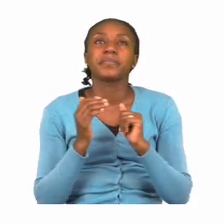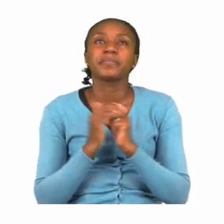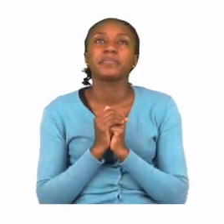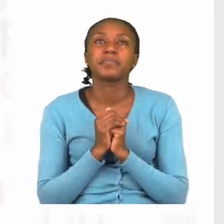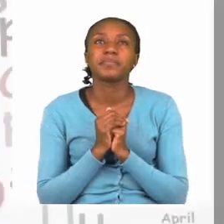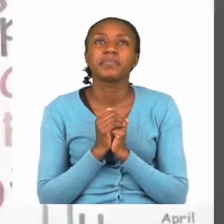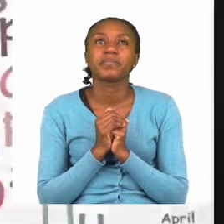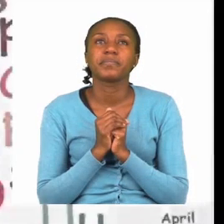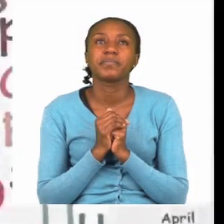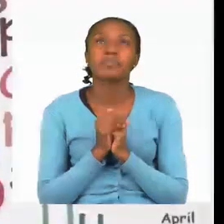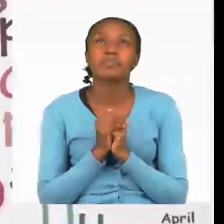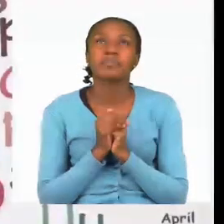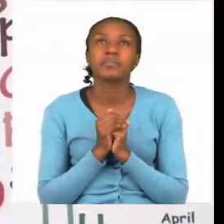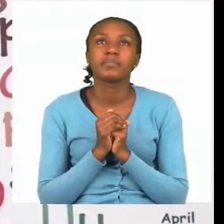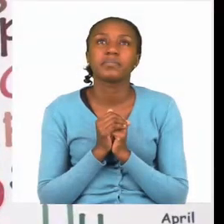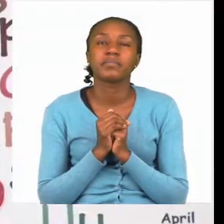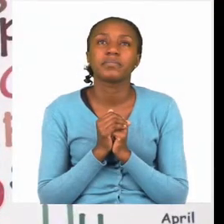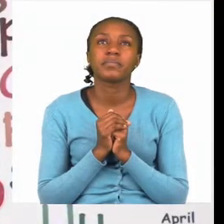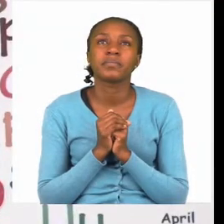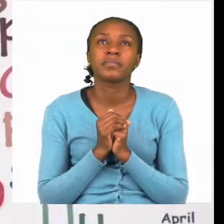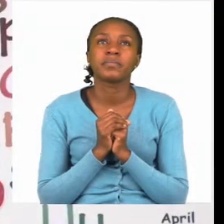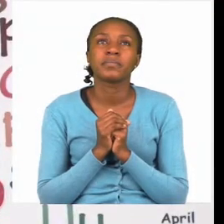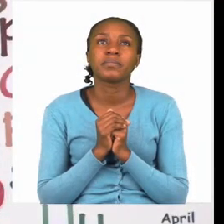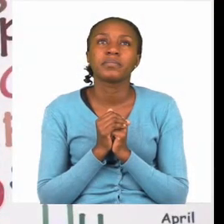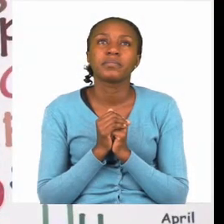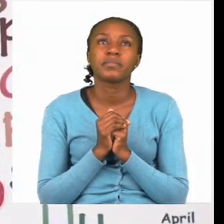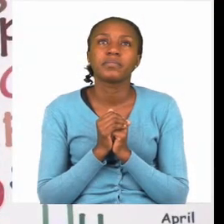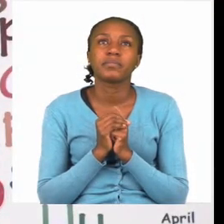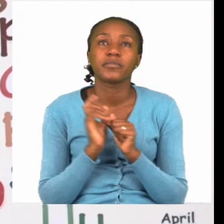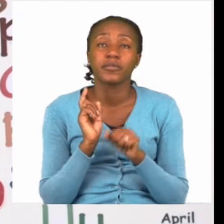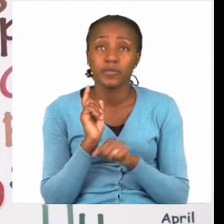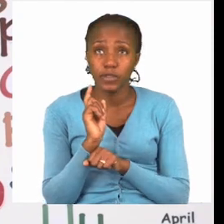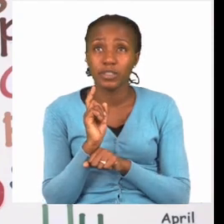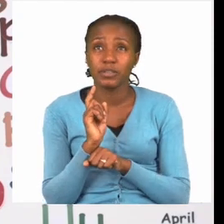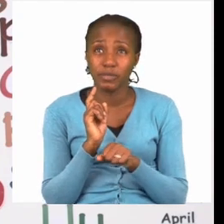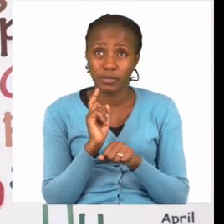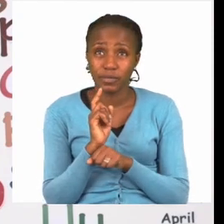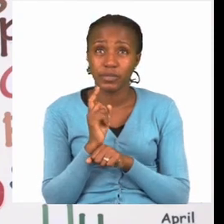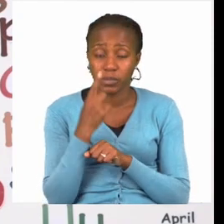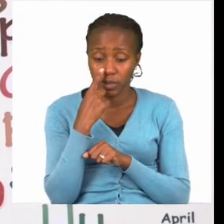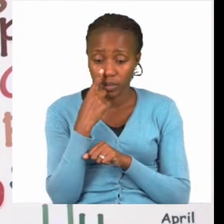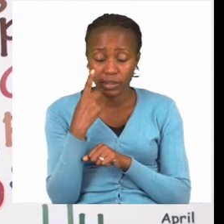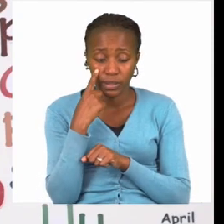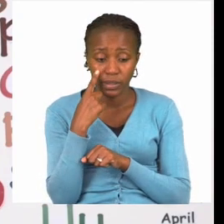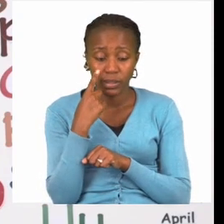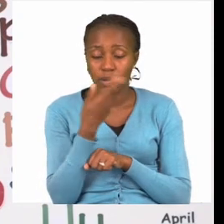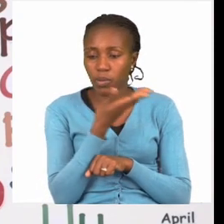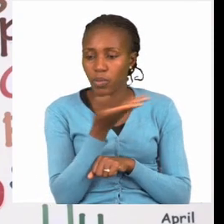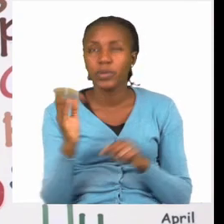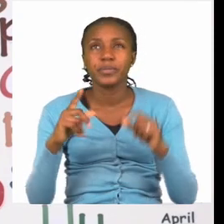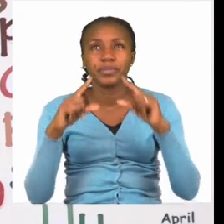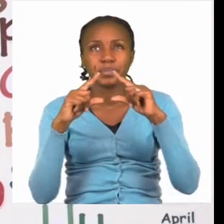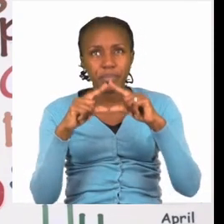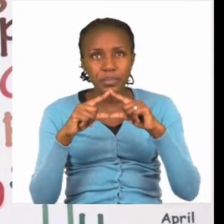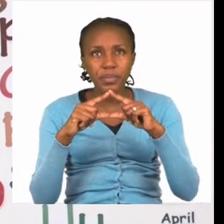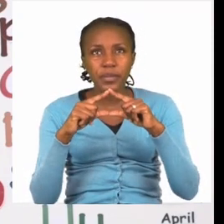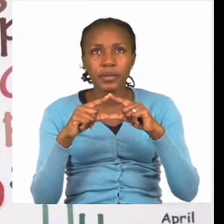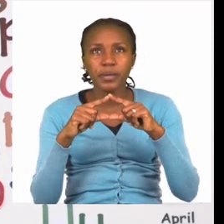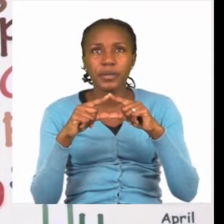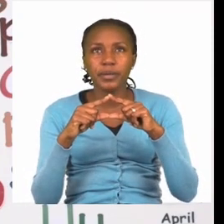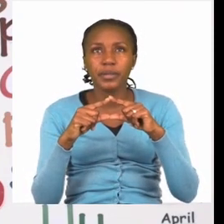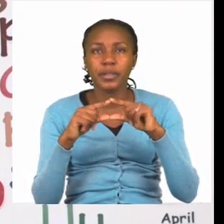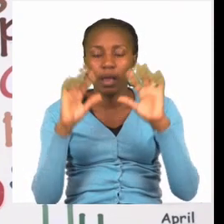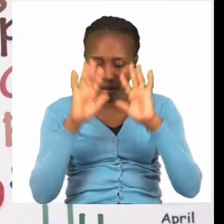rectangle. So remember, you have to first find all the triangles, and then you have to